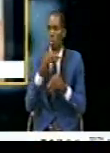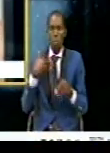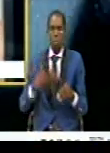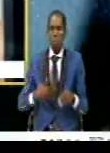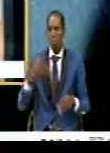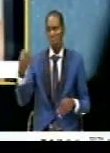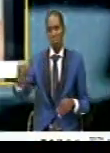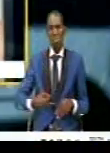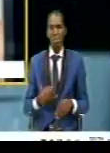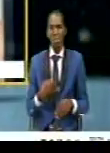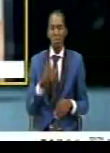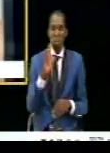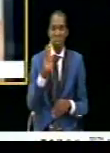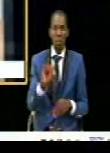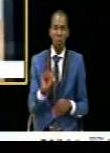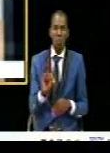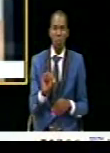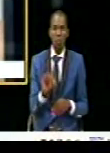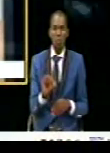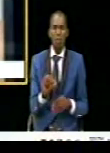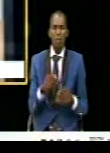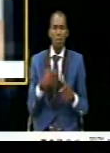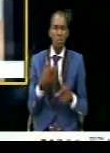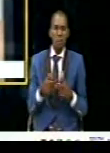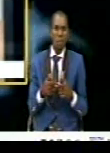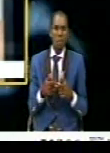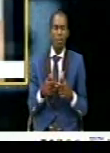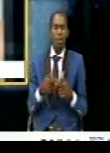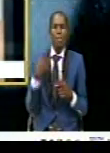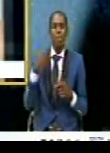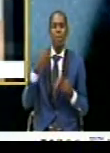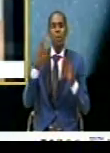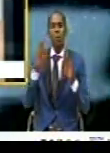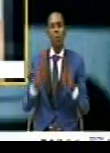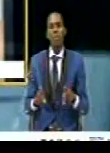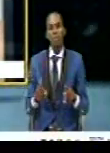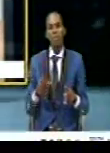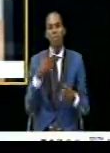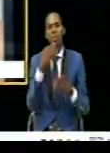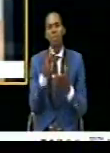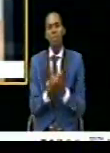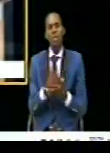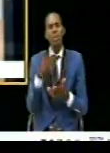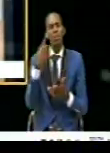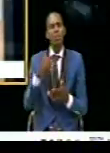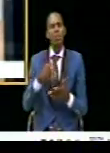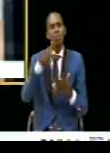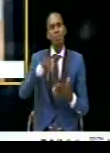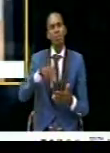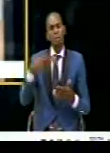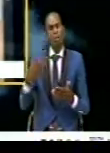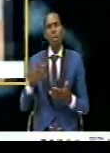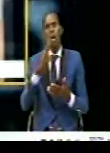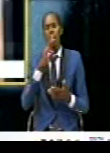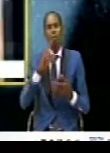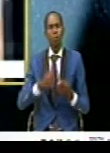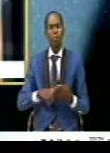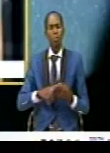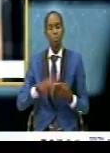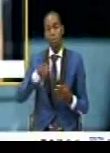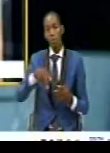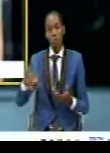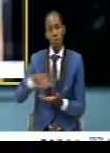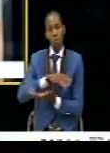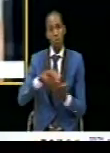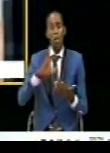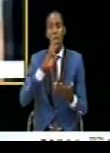this. So as I was about passing, nobody invited me. As I was about passing, so the moderator now announced